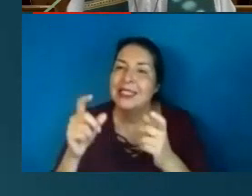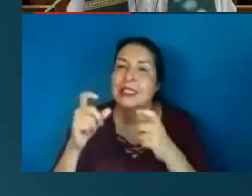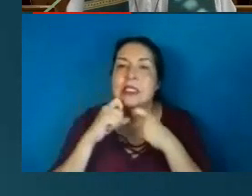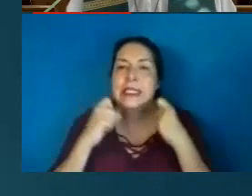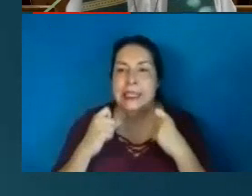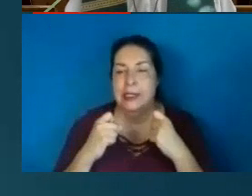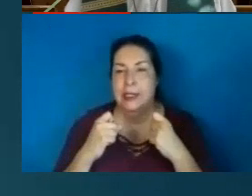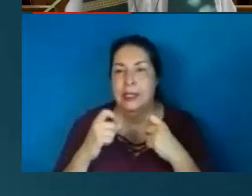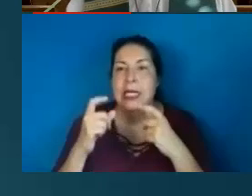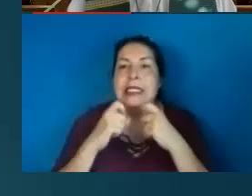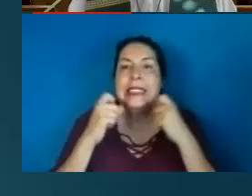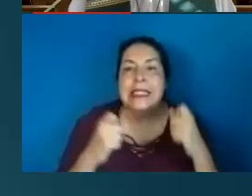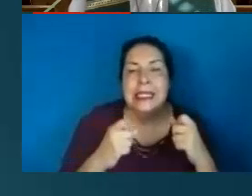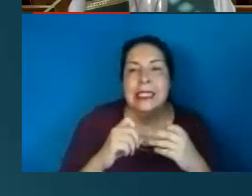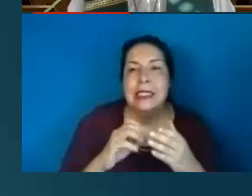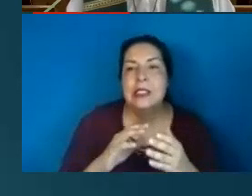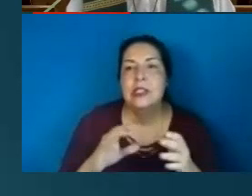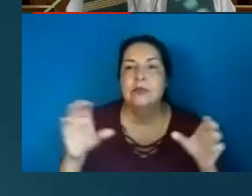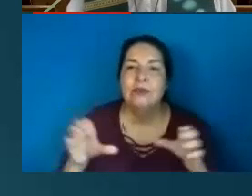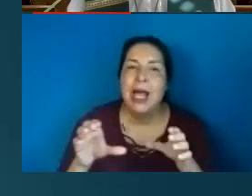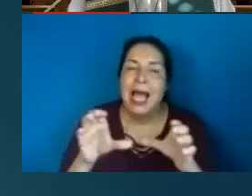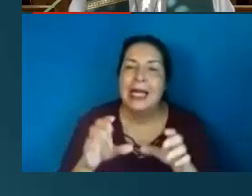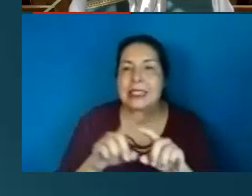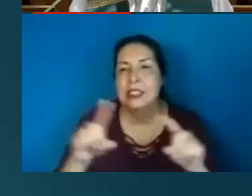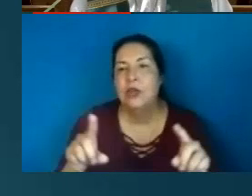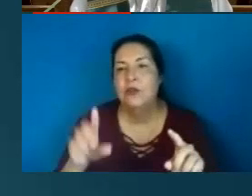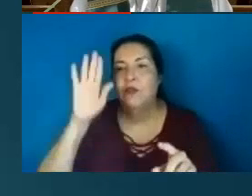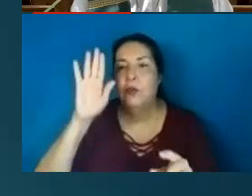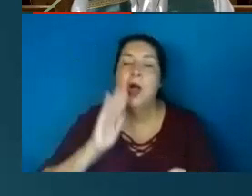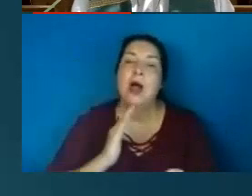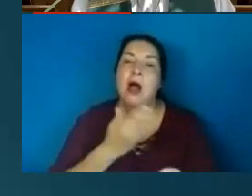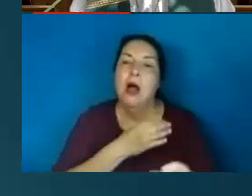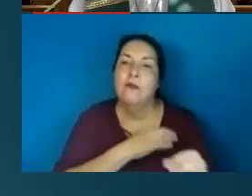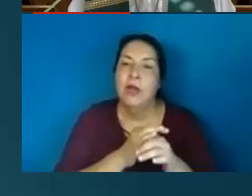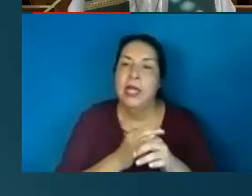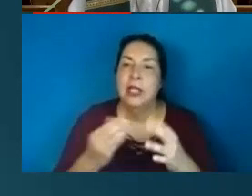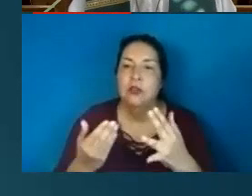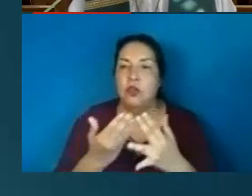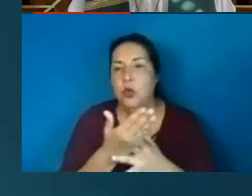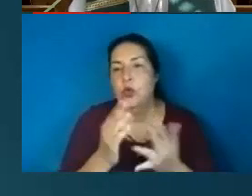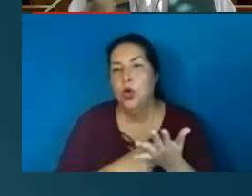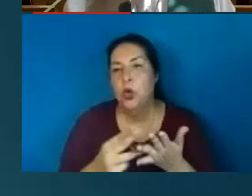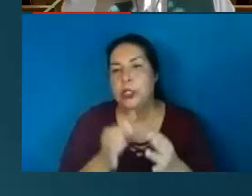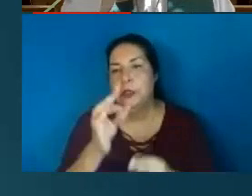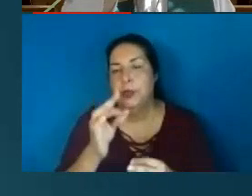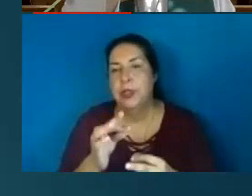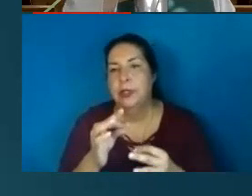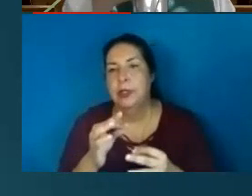is to act apart from the faith his Holy Spirit has sought to work in us, to act in